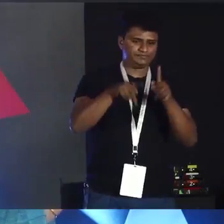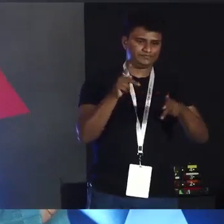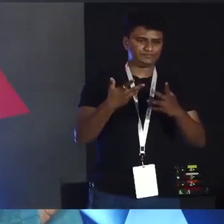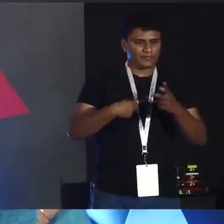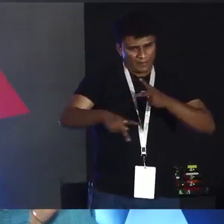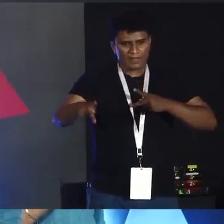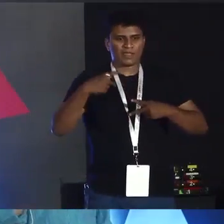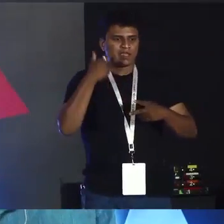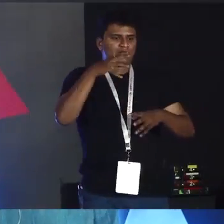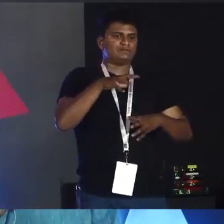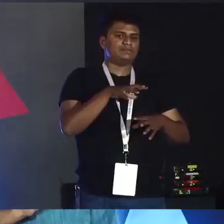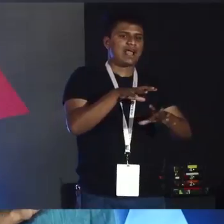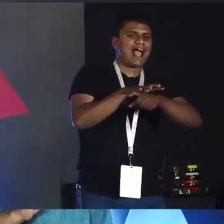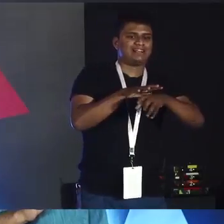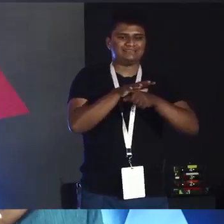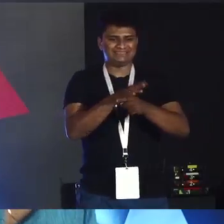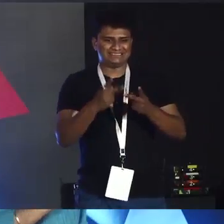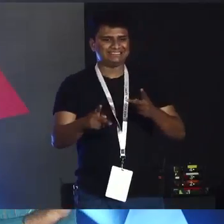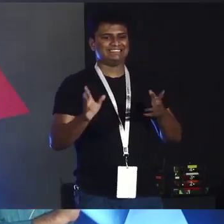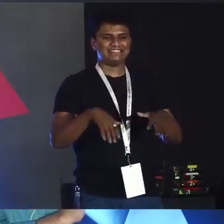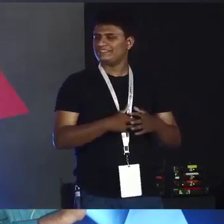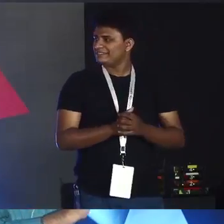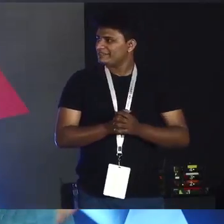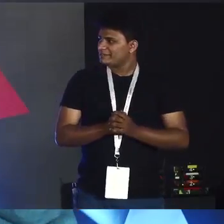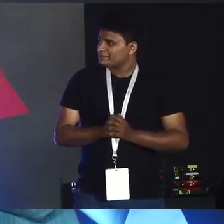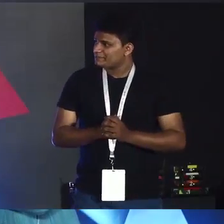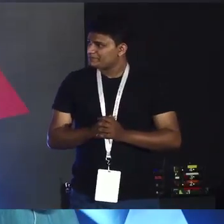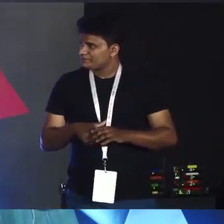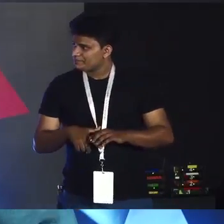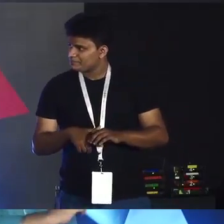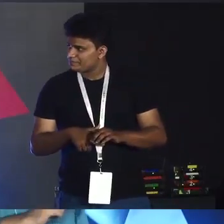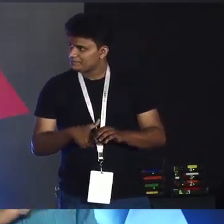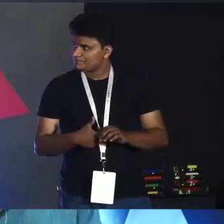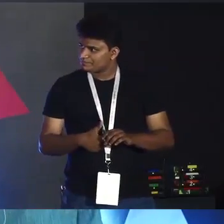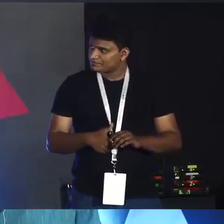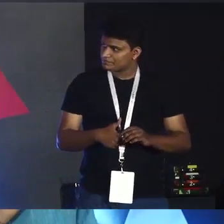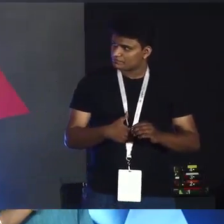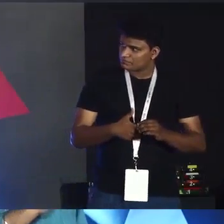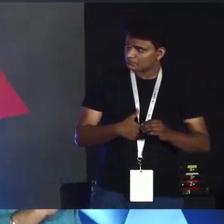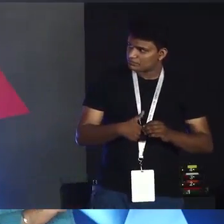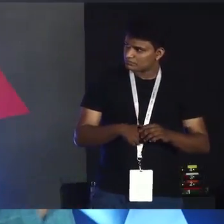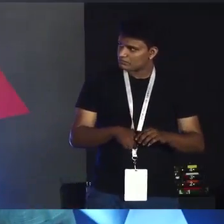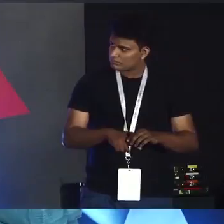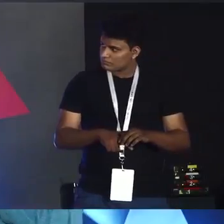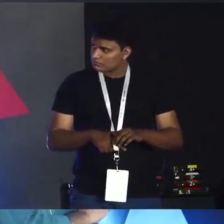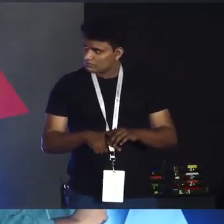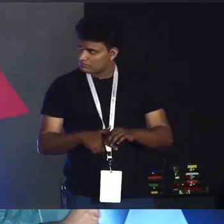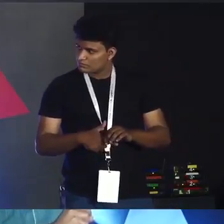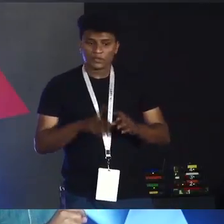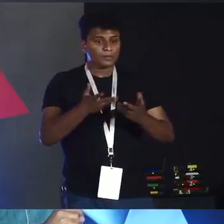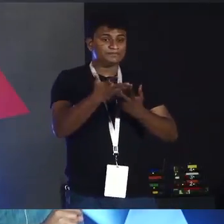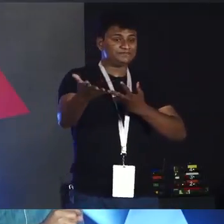they have, you know, the orchestra, when they travel in the buses, the biggest problem for the band is the public